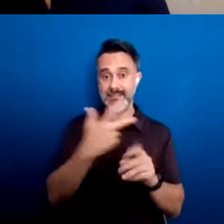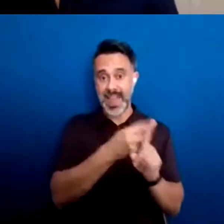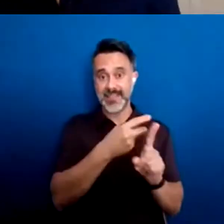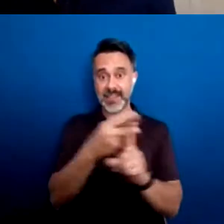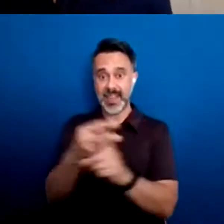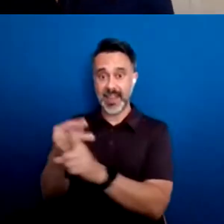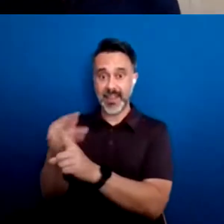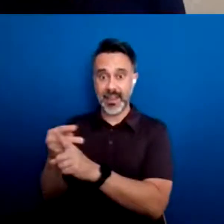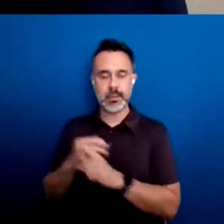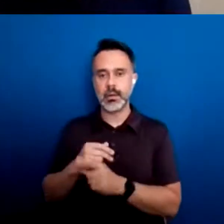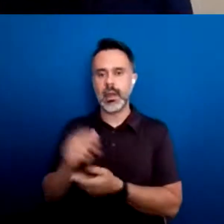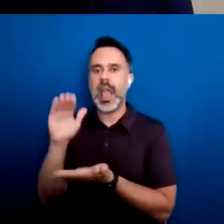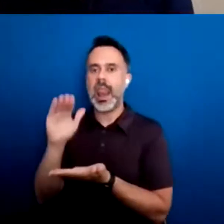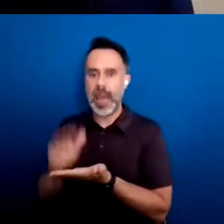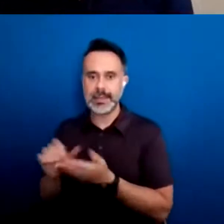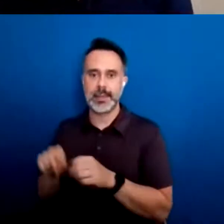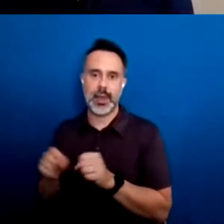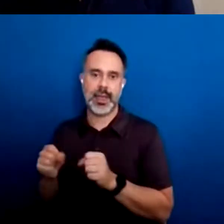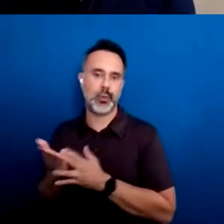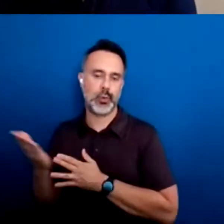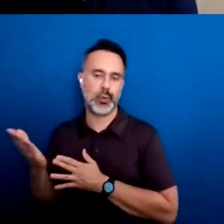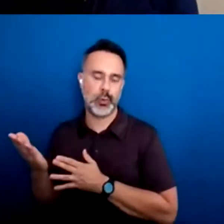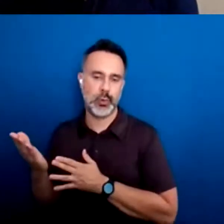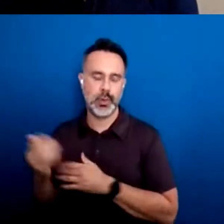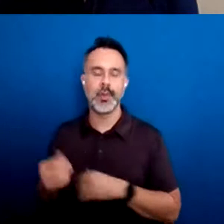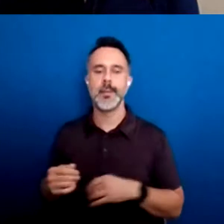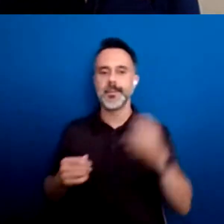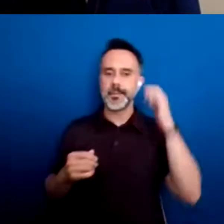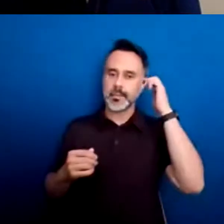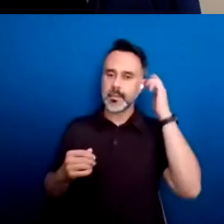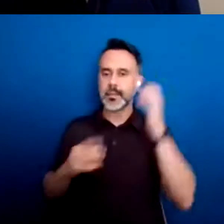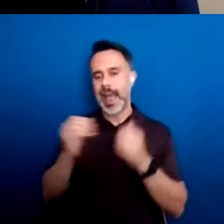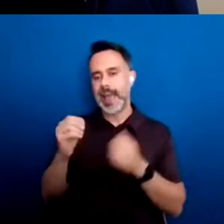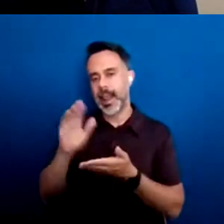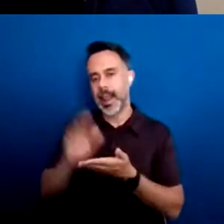breakthroughs. They did end up switching